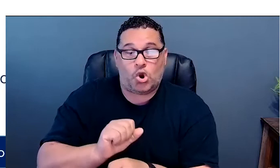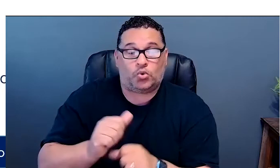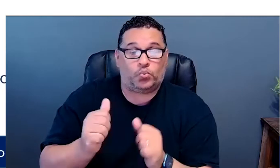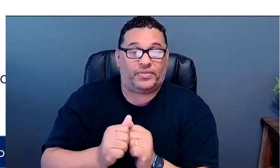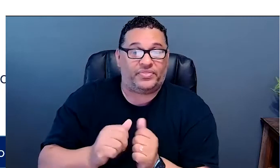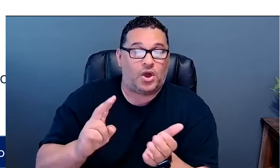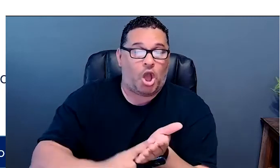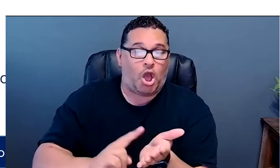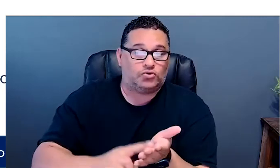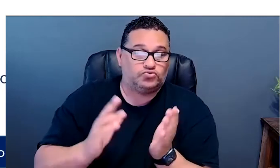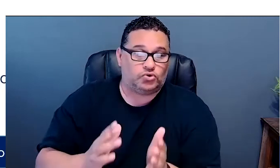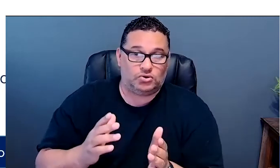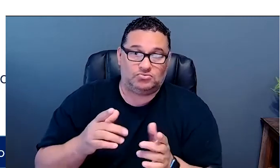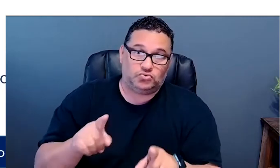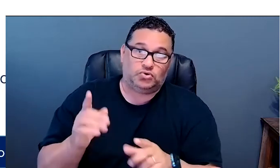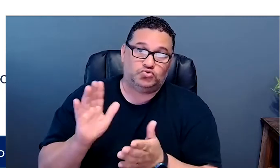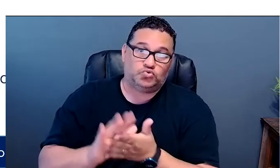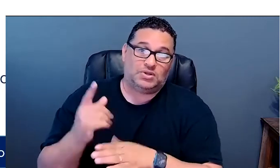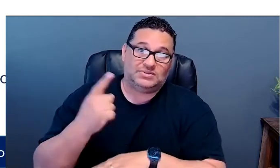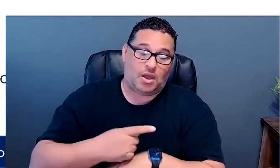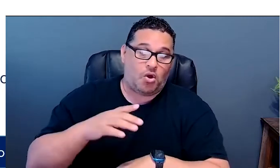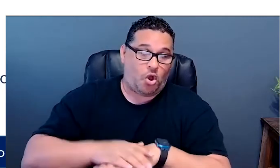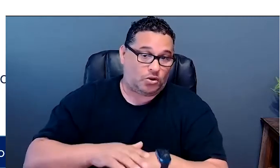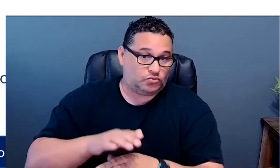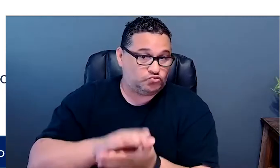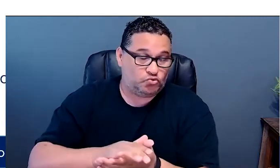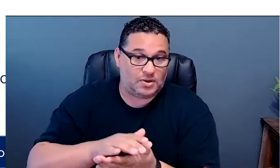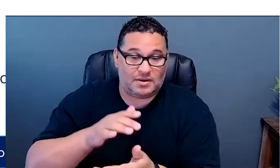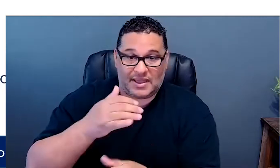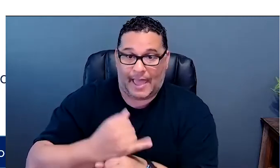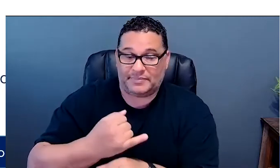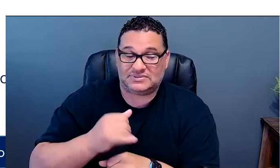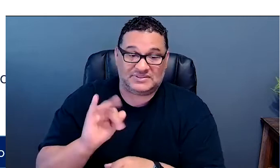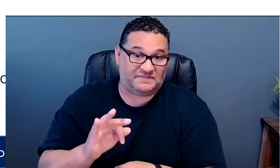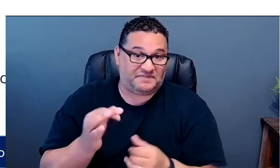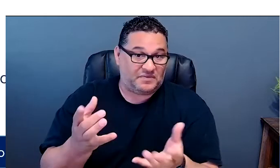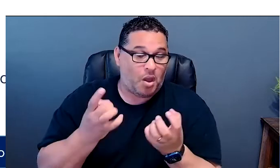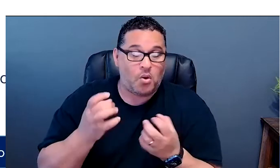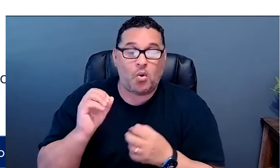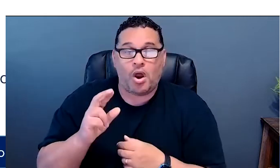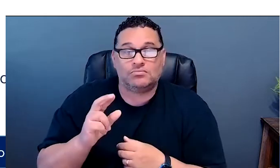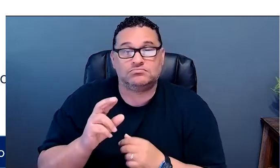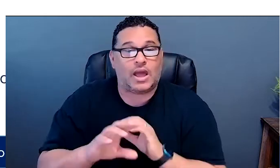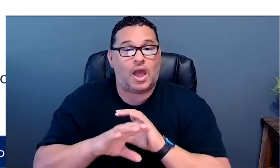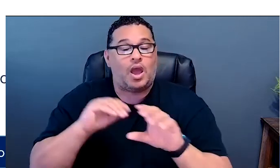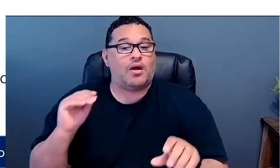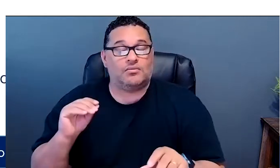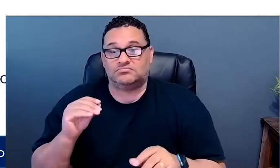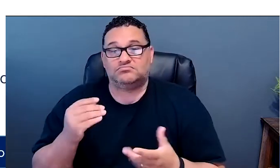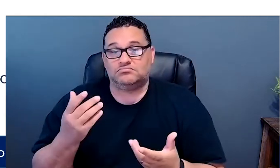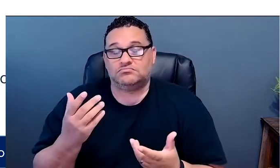the school day on the school campus if they choose, or outside of the school day off campus